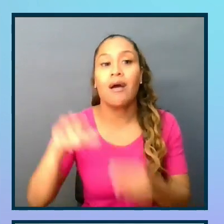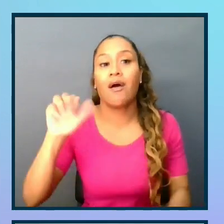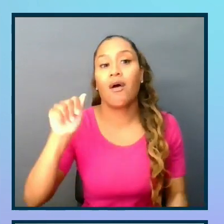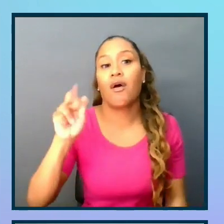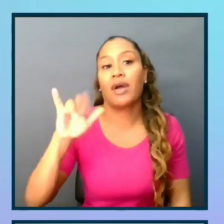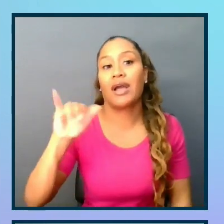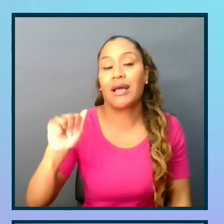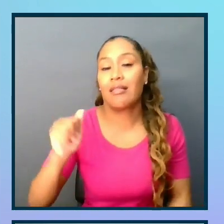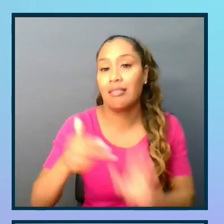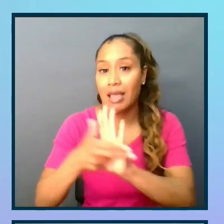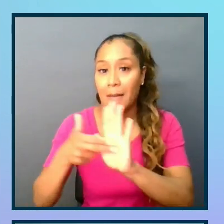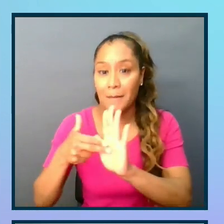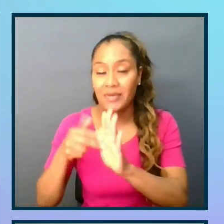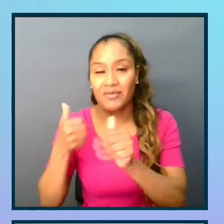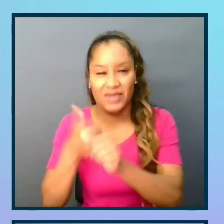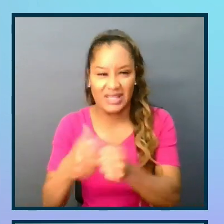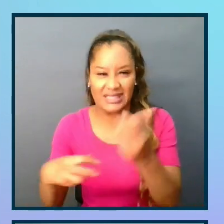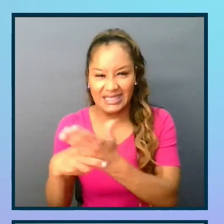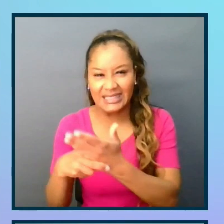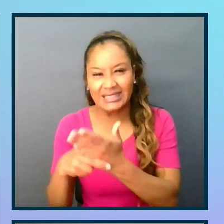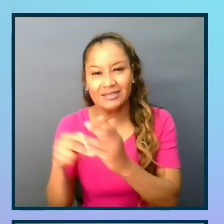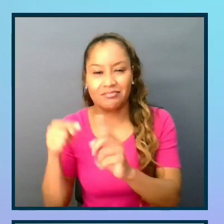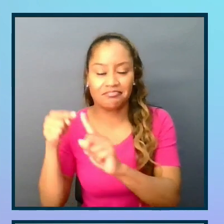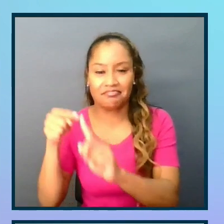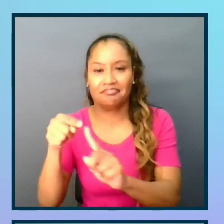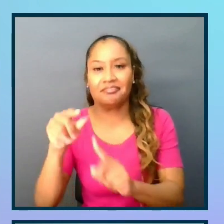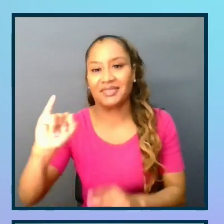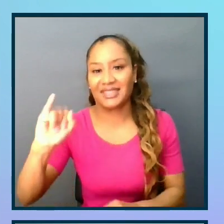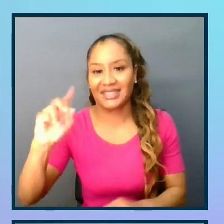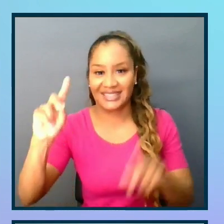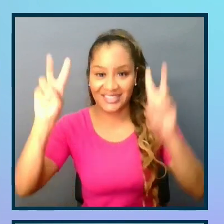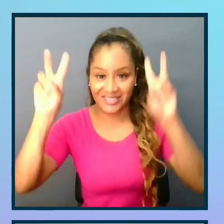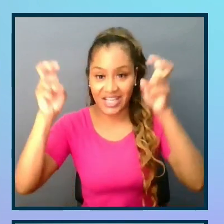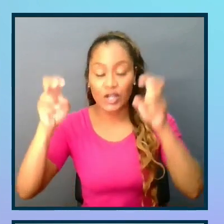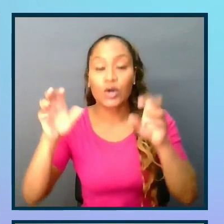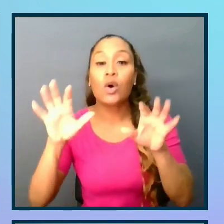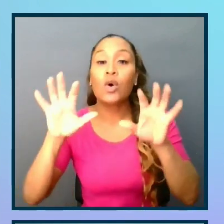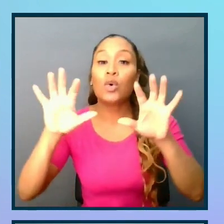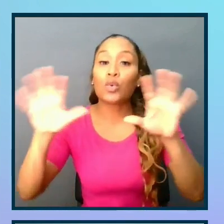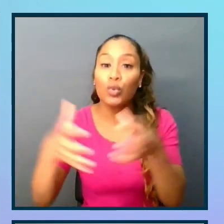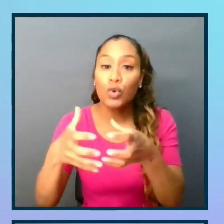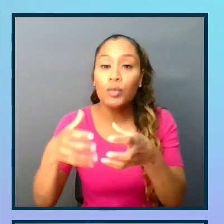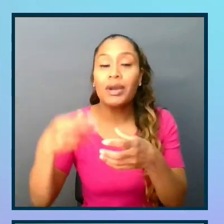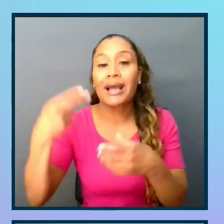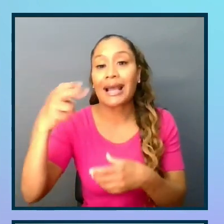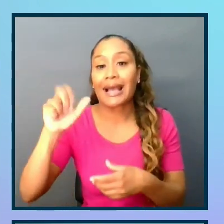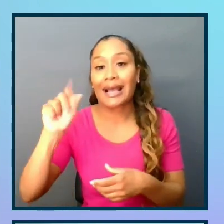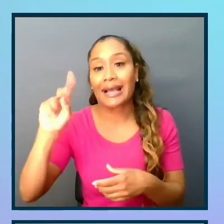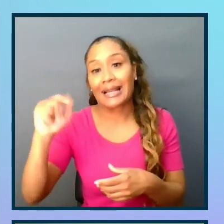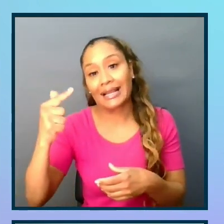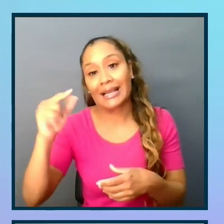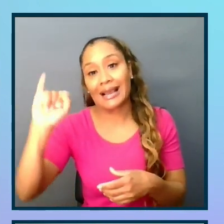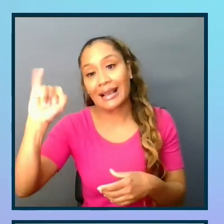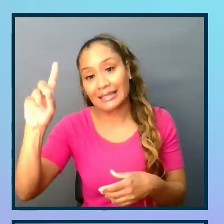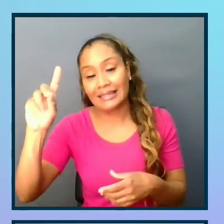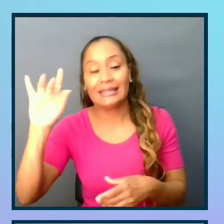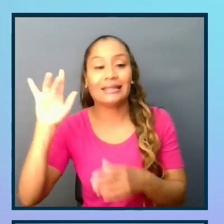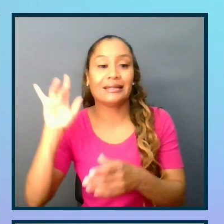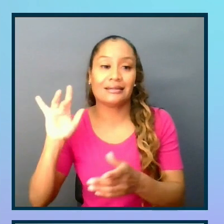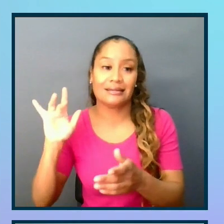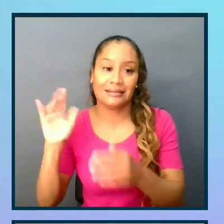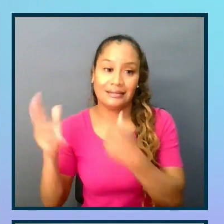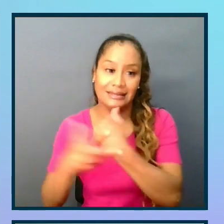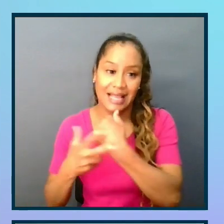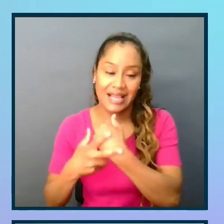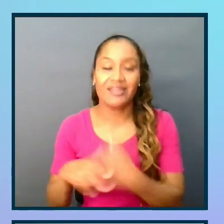ticket says, pointed to the ID of the heading. So group heading ID, and I'm going to hit save. My dev